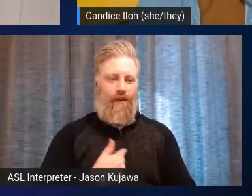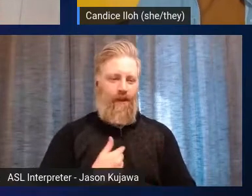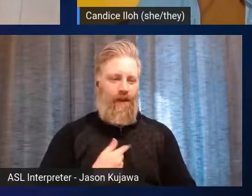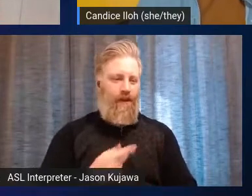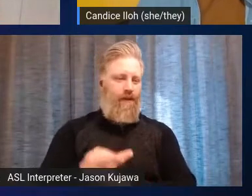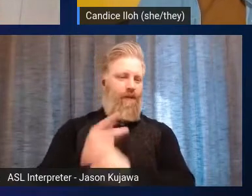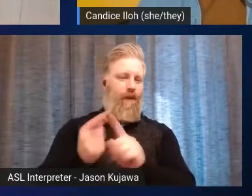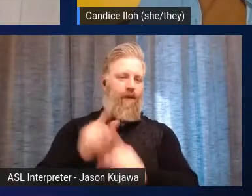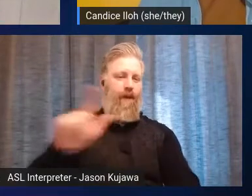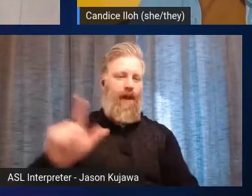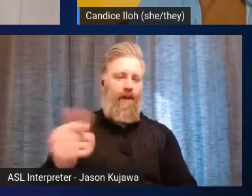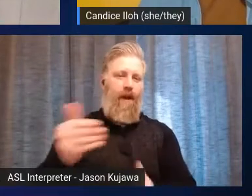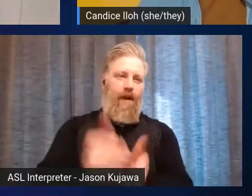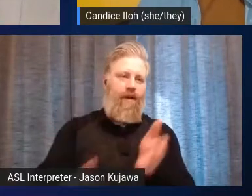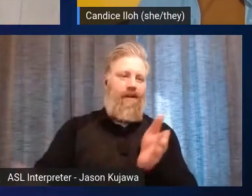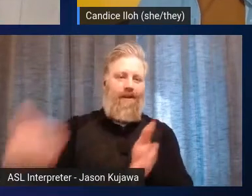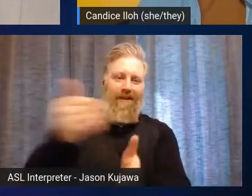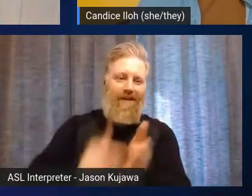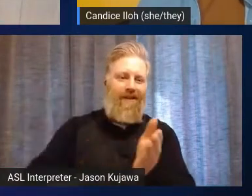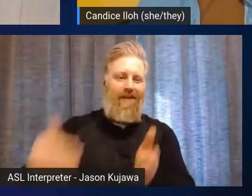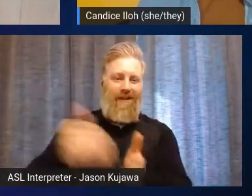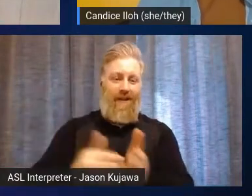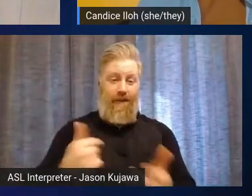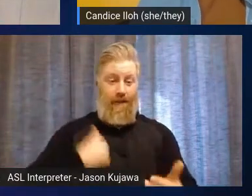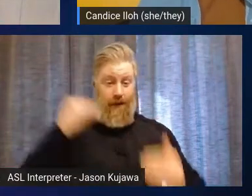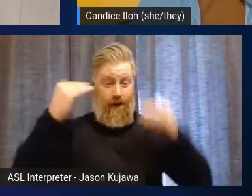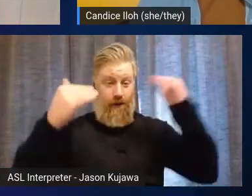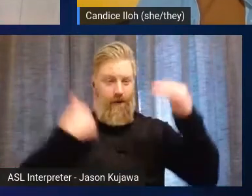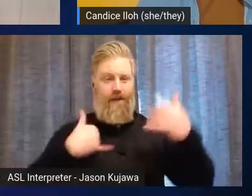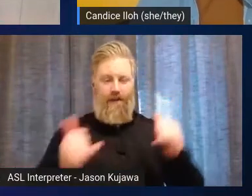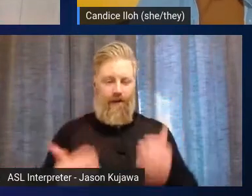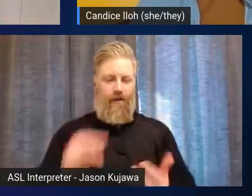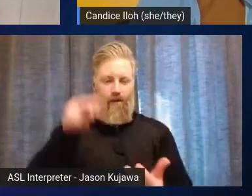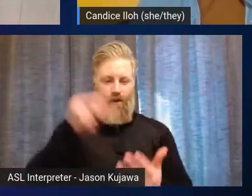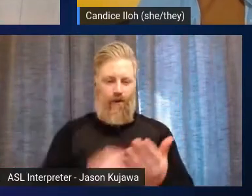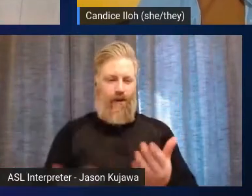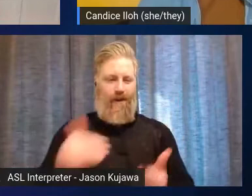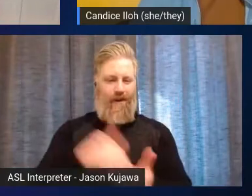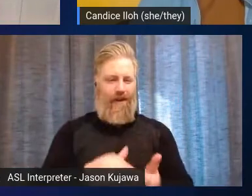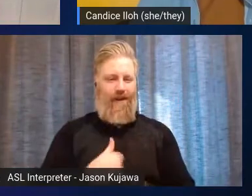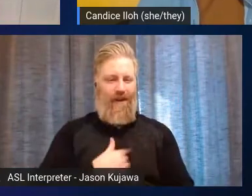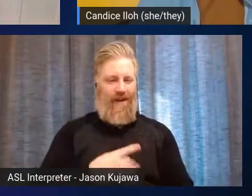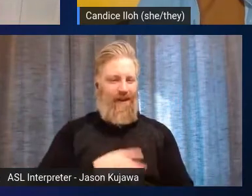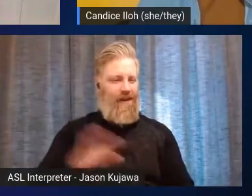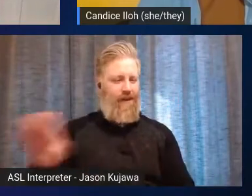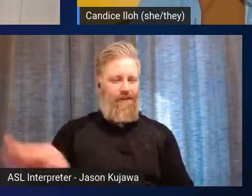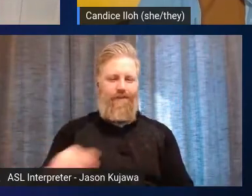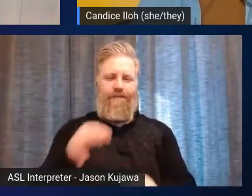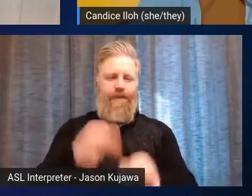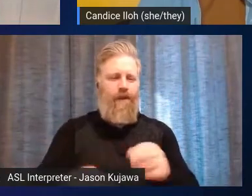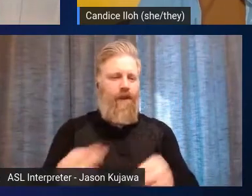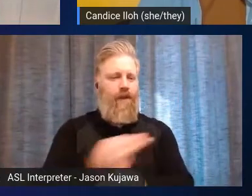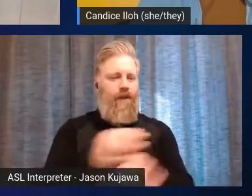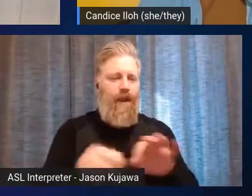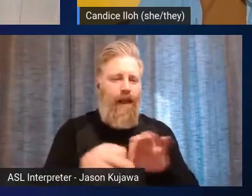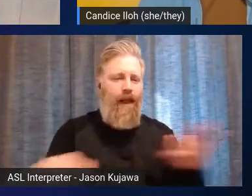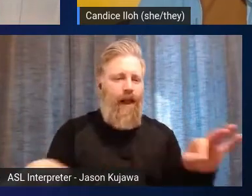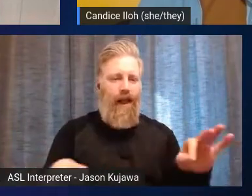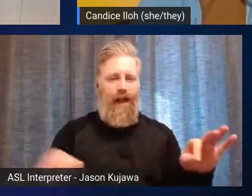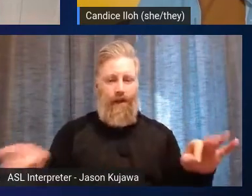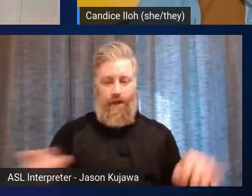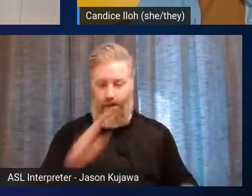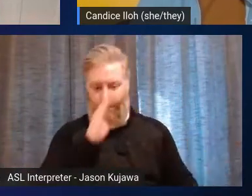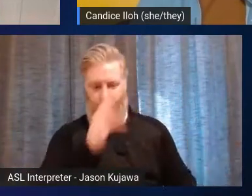over and over and over again. And even as a grown-up, I reread them. I just love her simplicity of language and how she speaks honestly to kids.